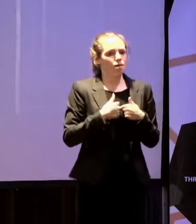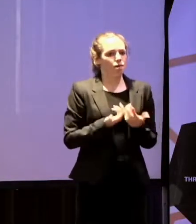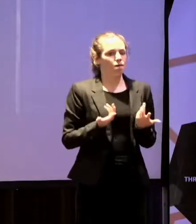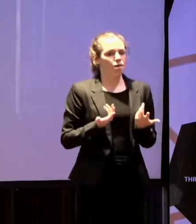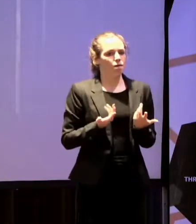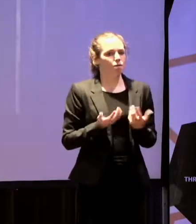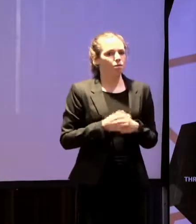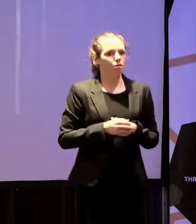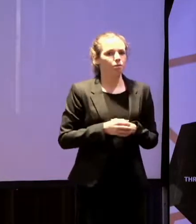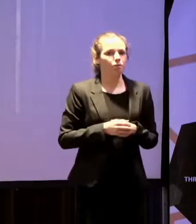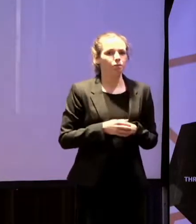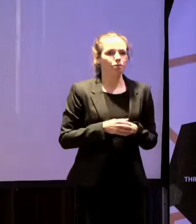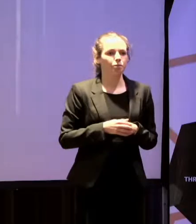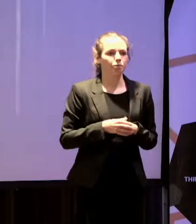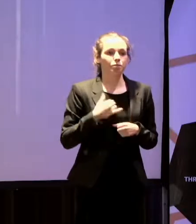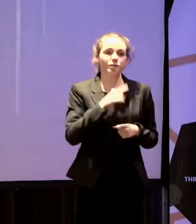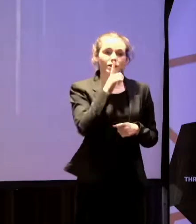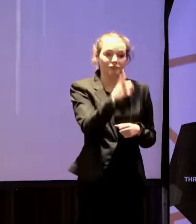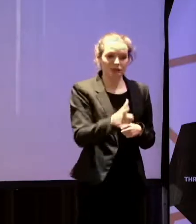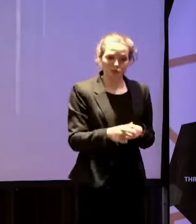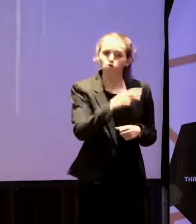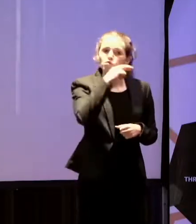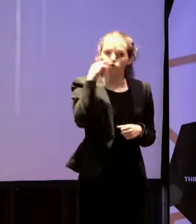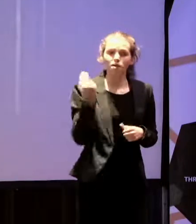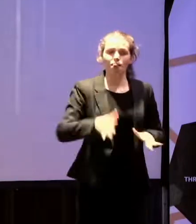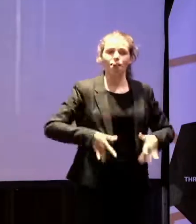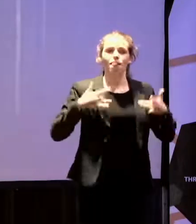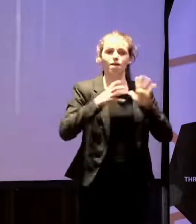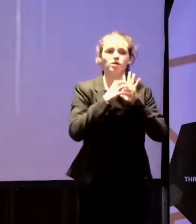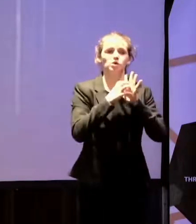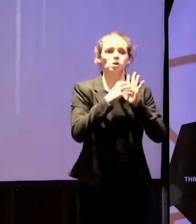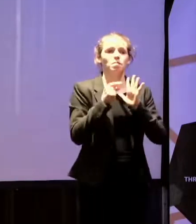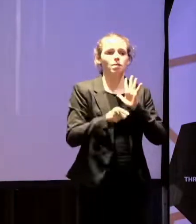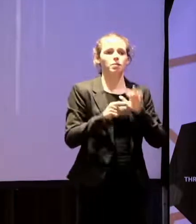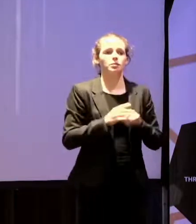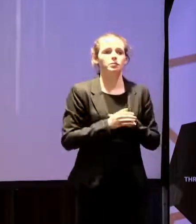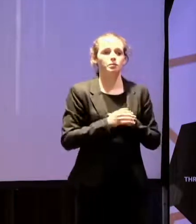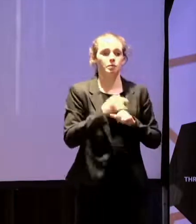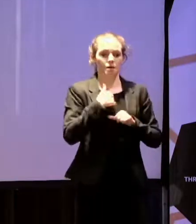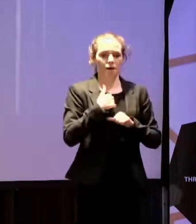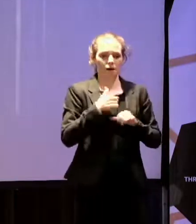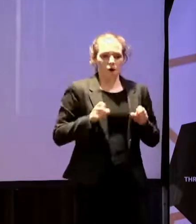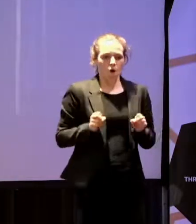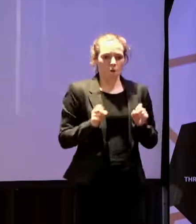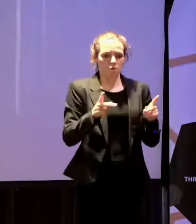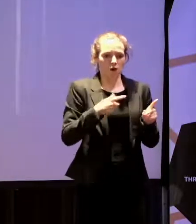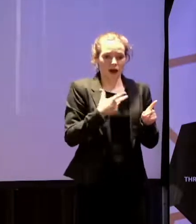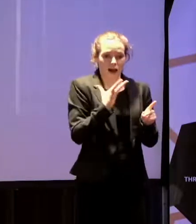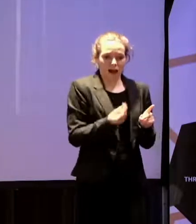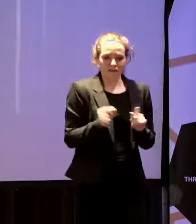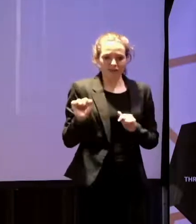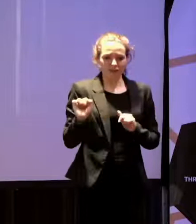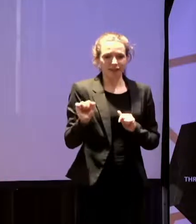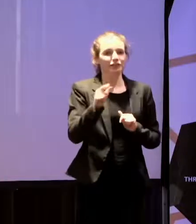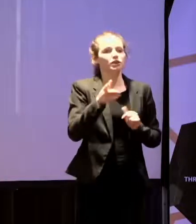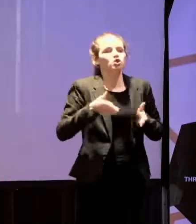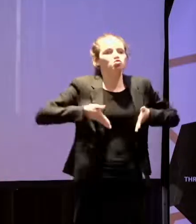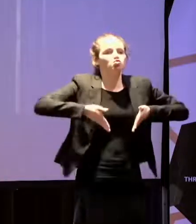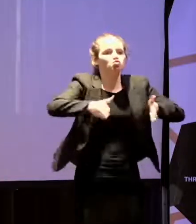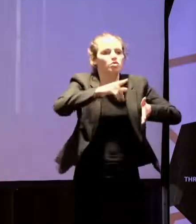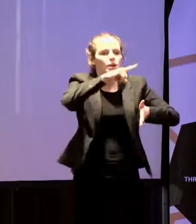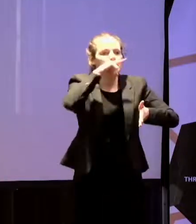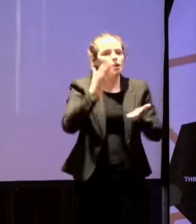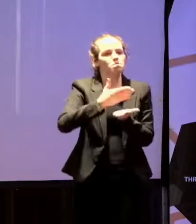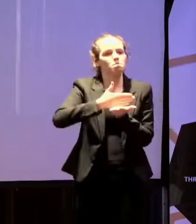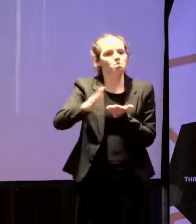you real living examples, when I was given an opportunity to remove Paul Kruger Street in